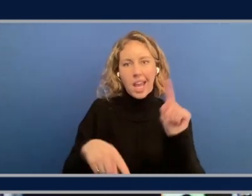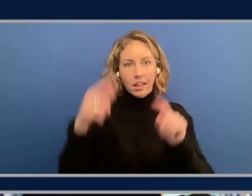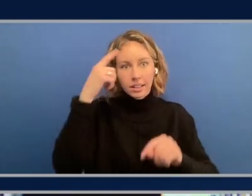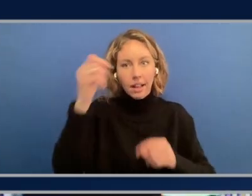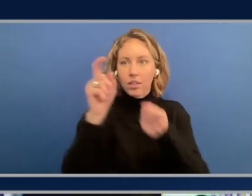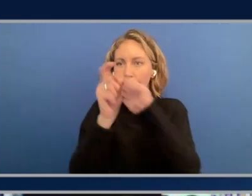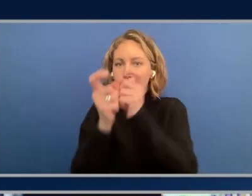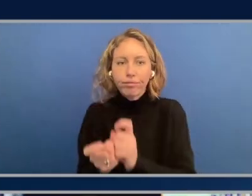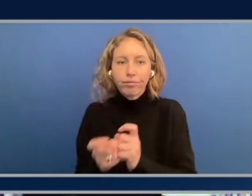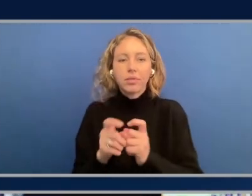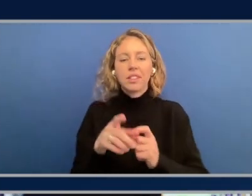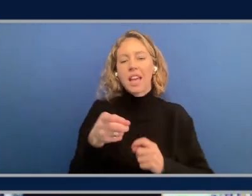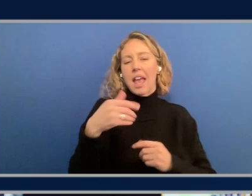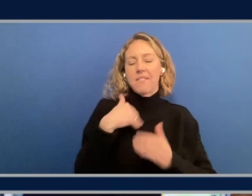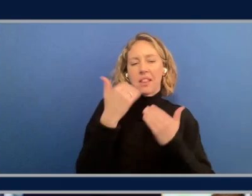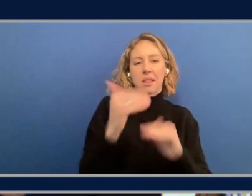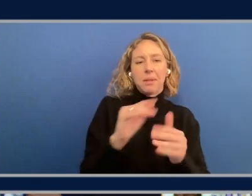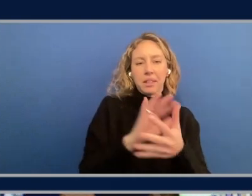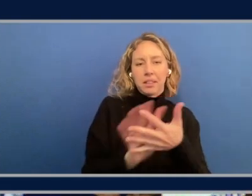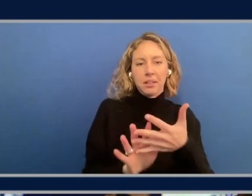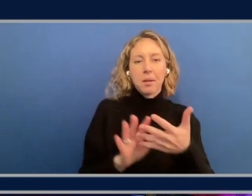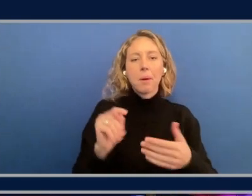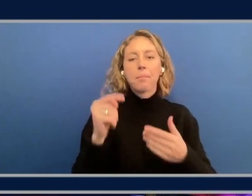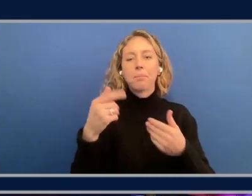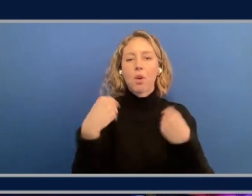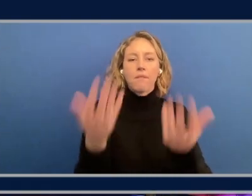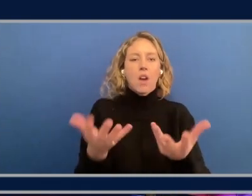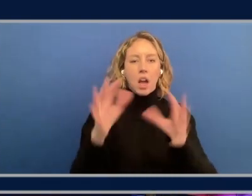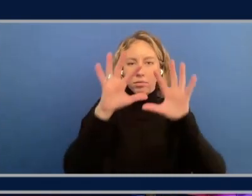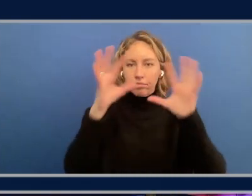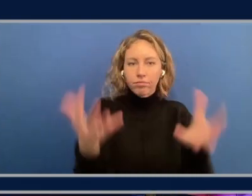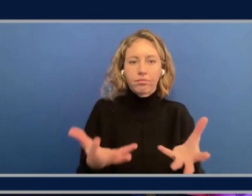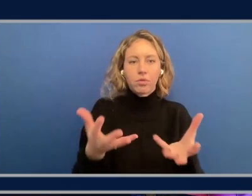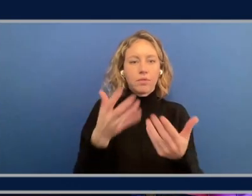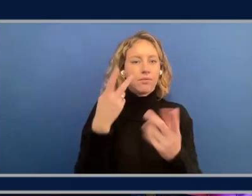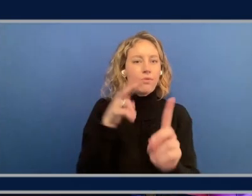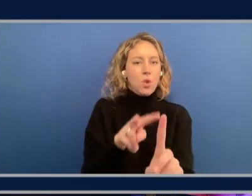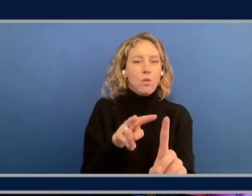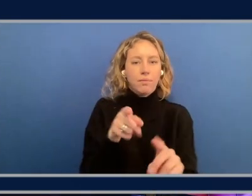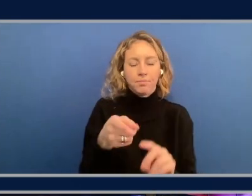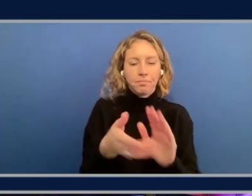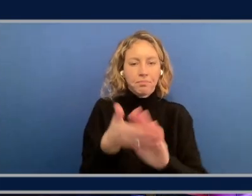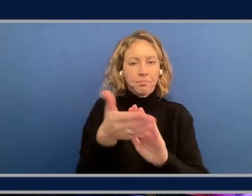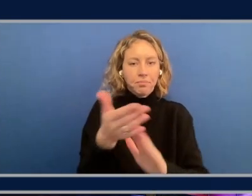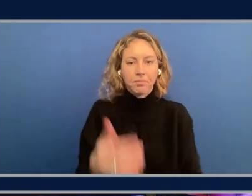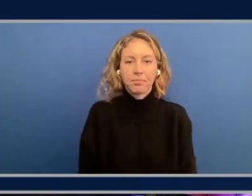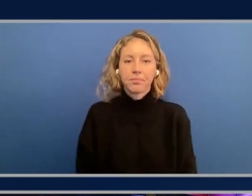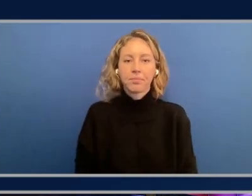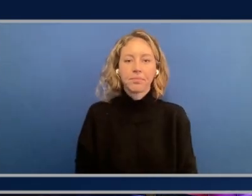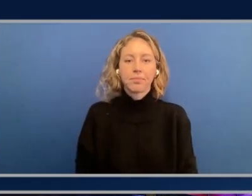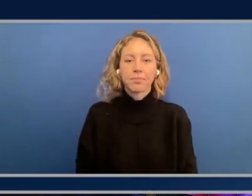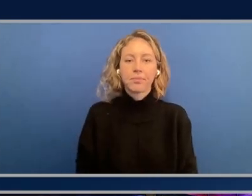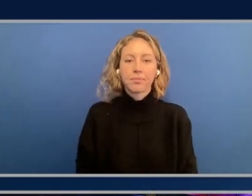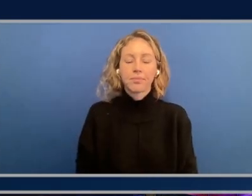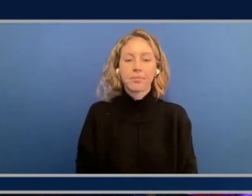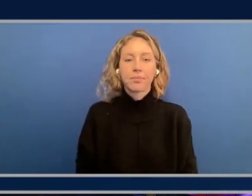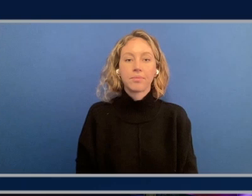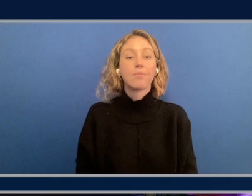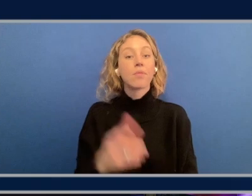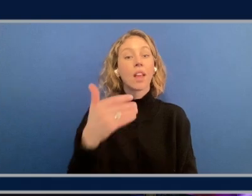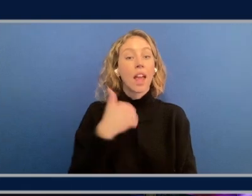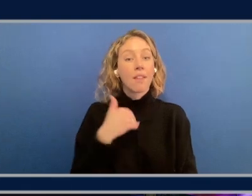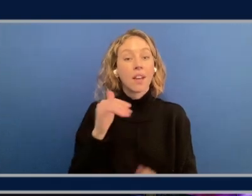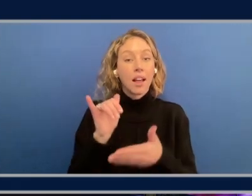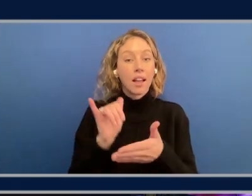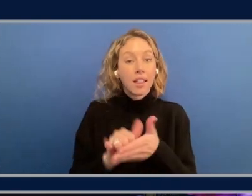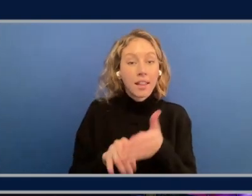giving you that holistic Oh, I think it's picture. giving Yeah. a really big, a really great holistic view. Okay, let's keep on going here. So we have the radio